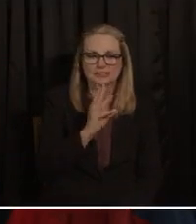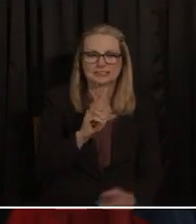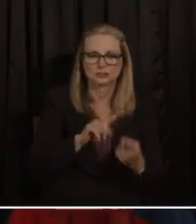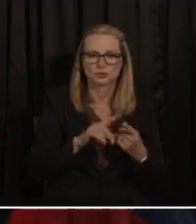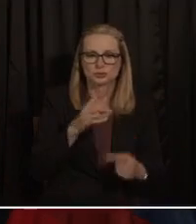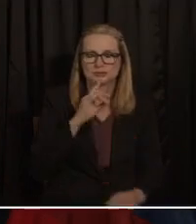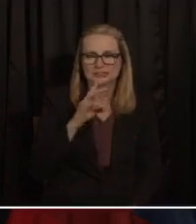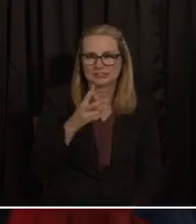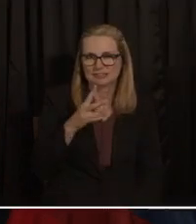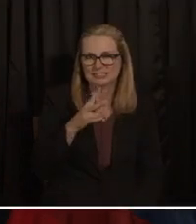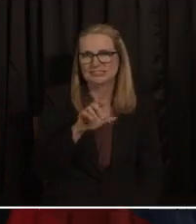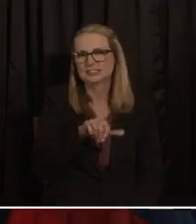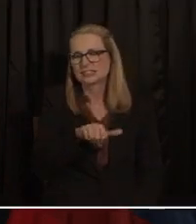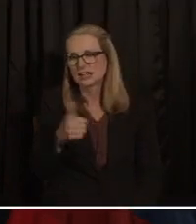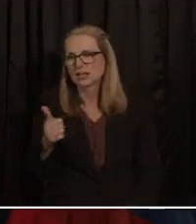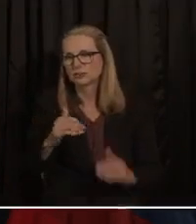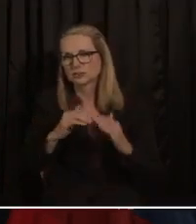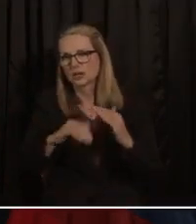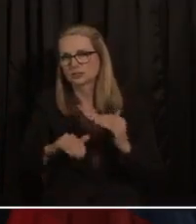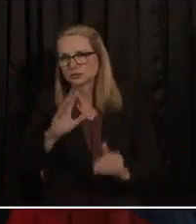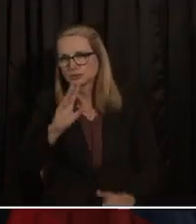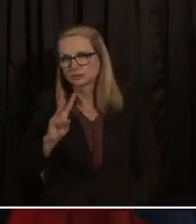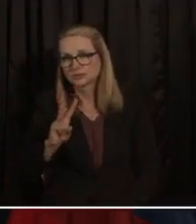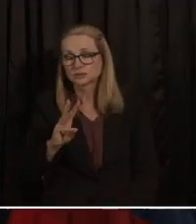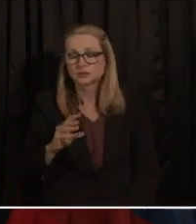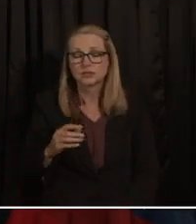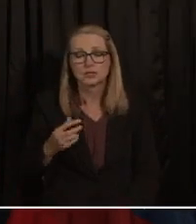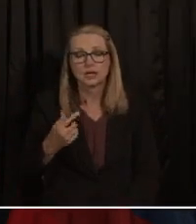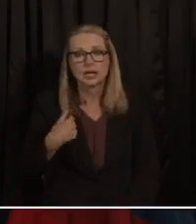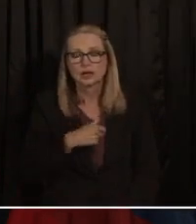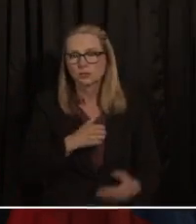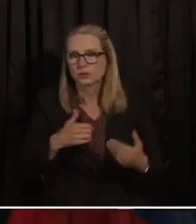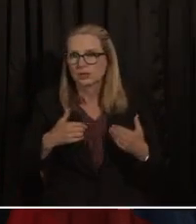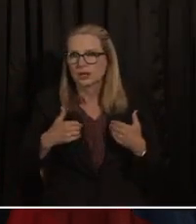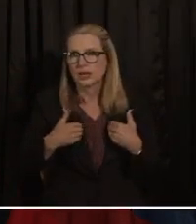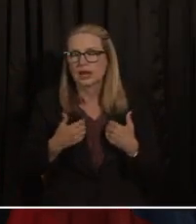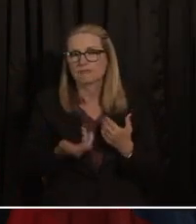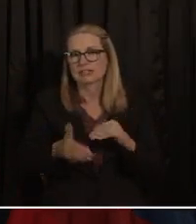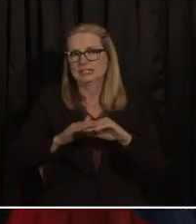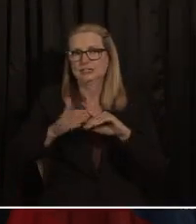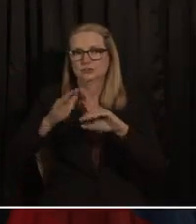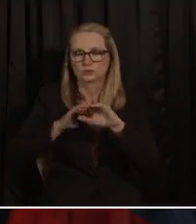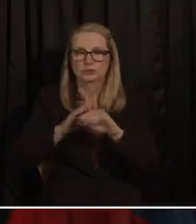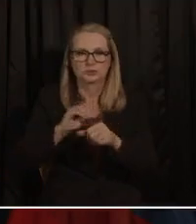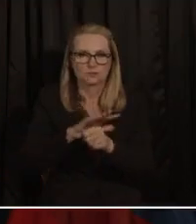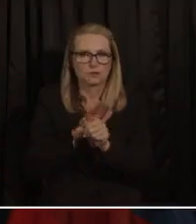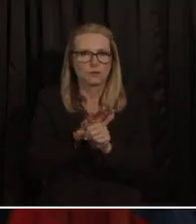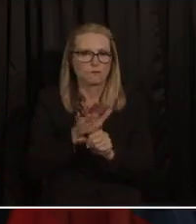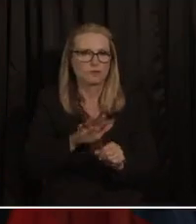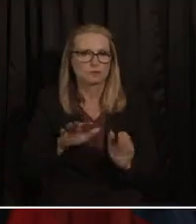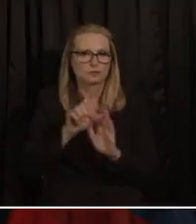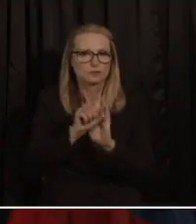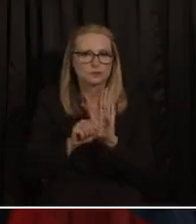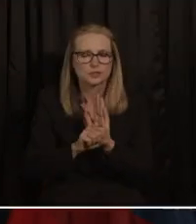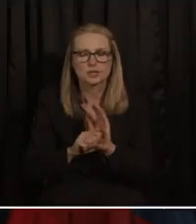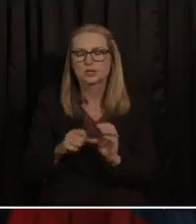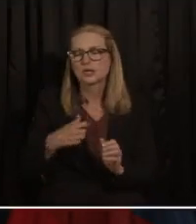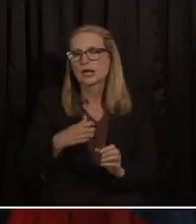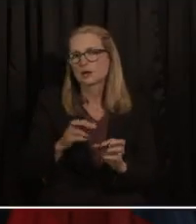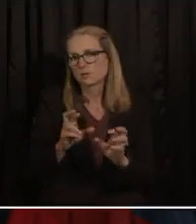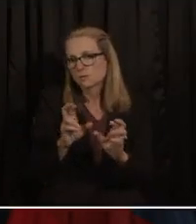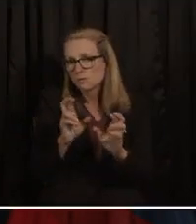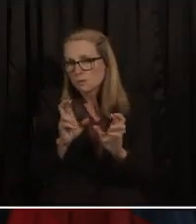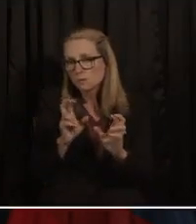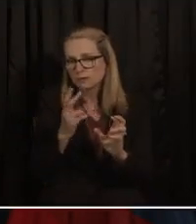We continue to have an elevated incidence of COVID, as the entire country does. We hope that we are seeing the first signs of a